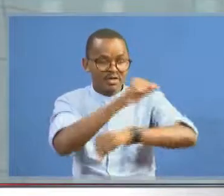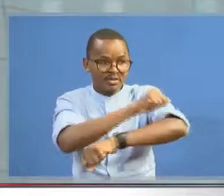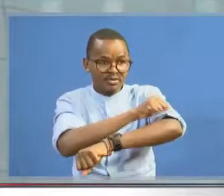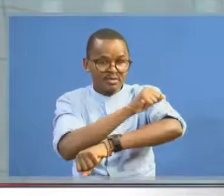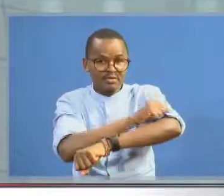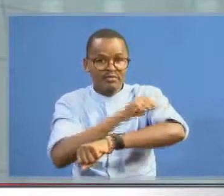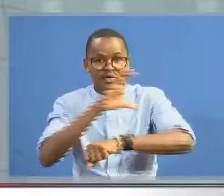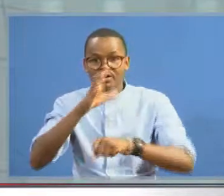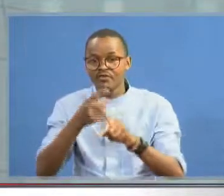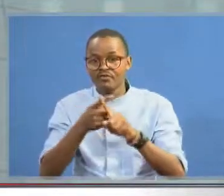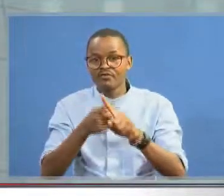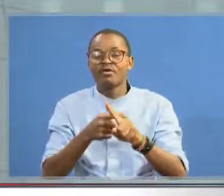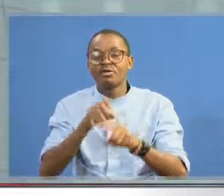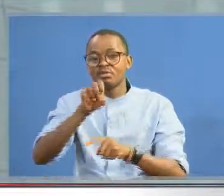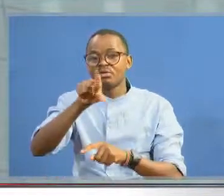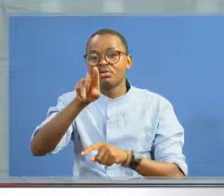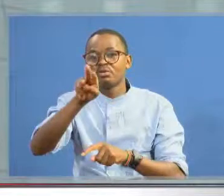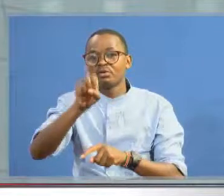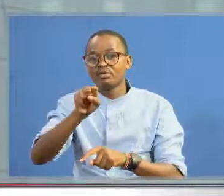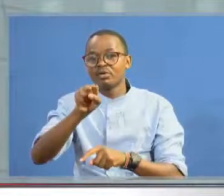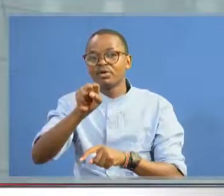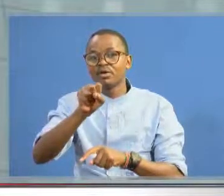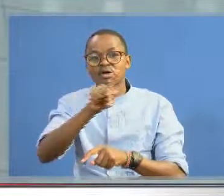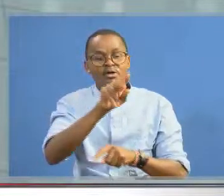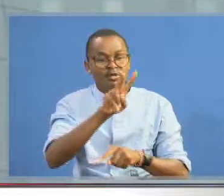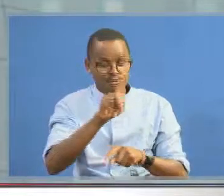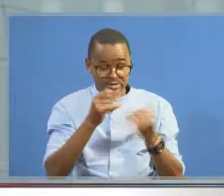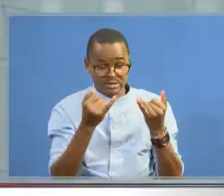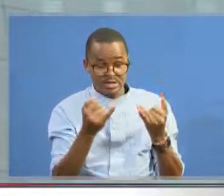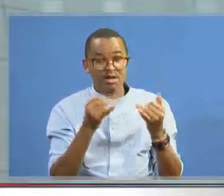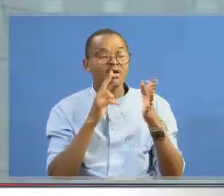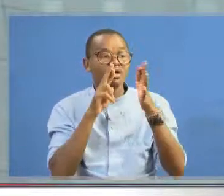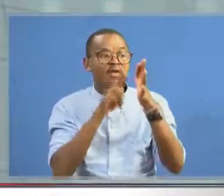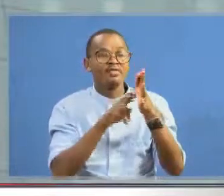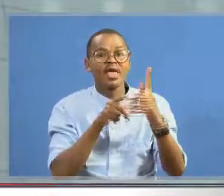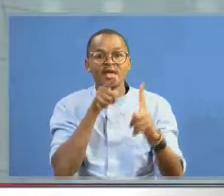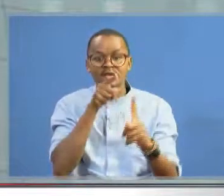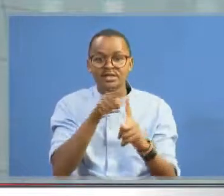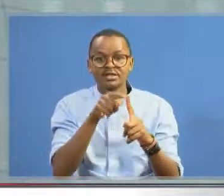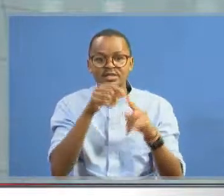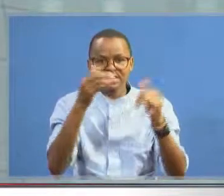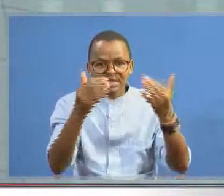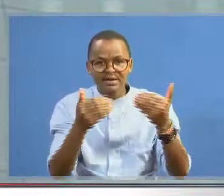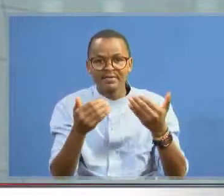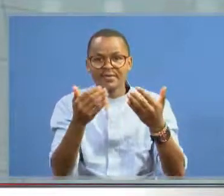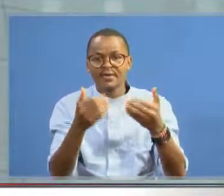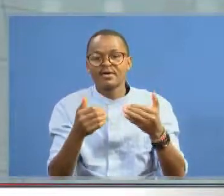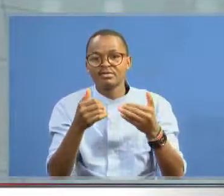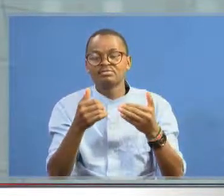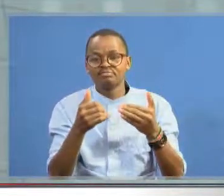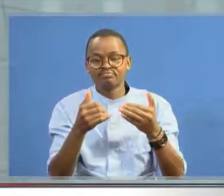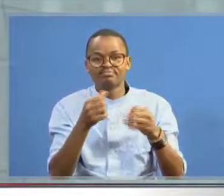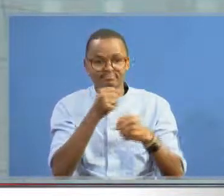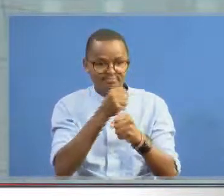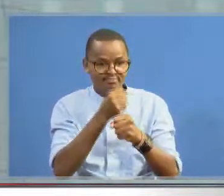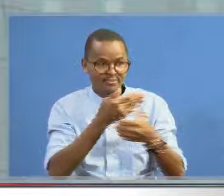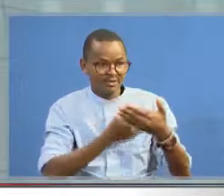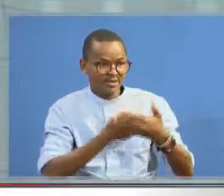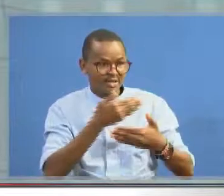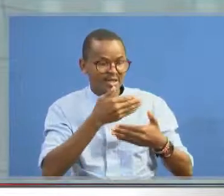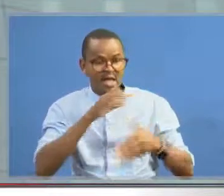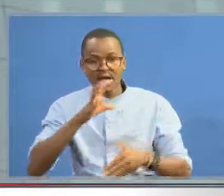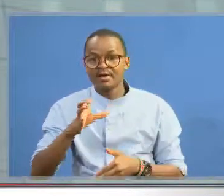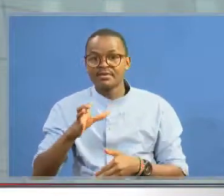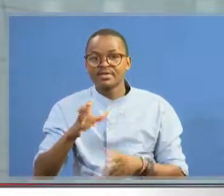modern town from mushrooming slums. As KUTV's Paulette Mbuga now reports, the aim is to attract more investors to do business in the